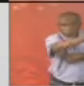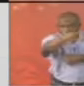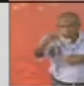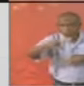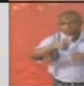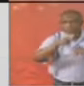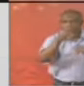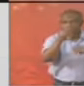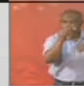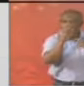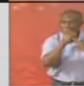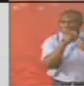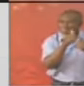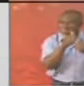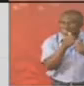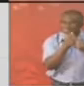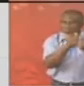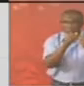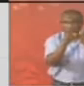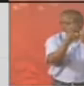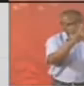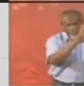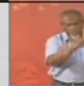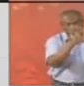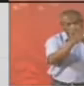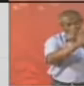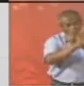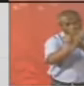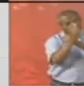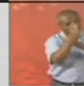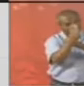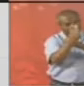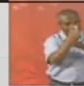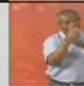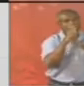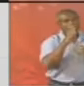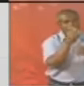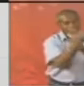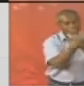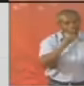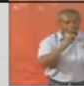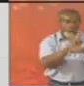protect yourselves and your loved one. Be safe, and of course, wear your mask.